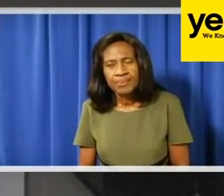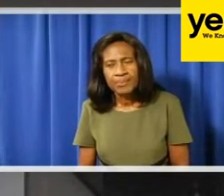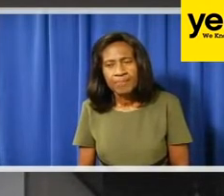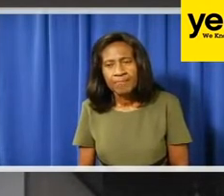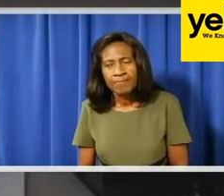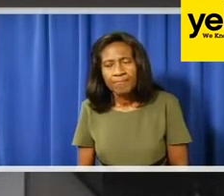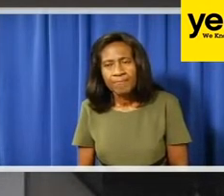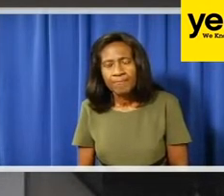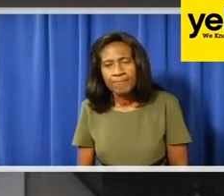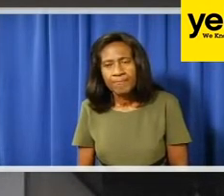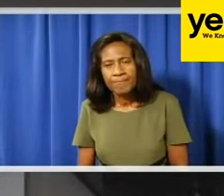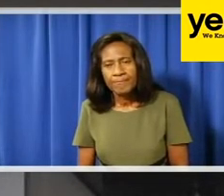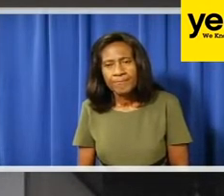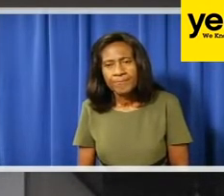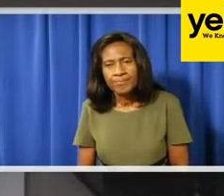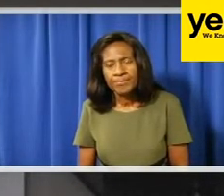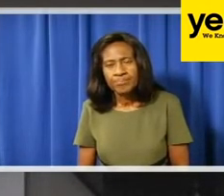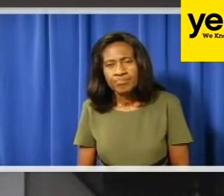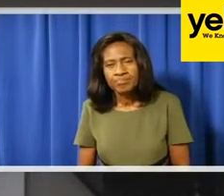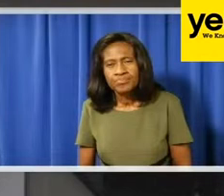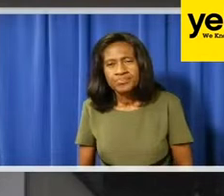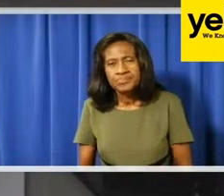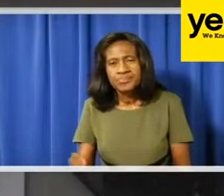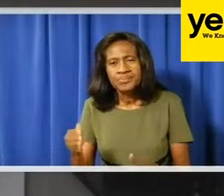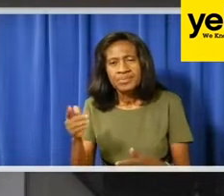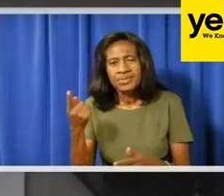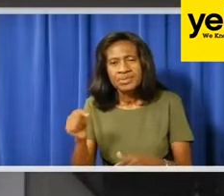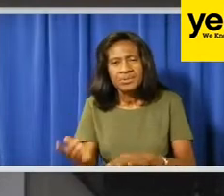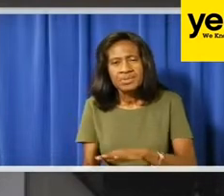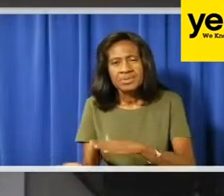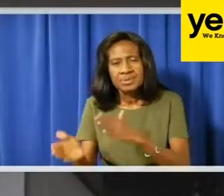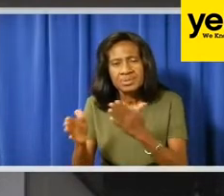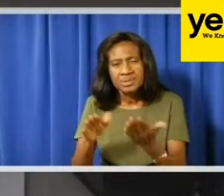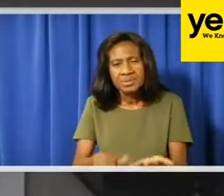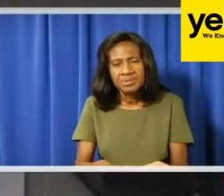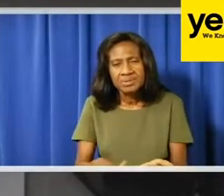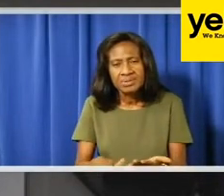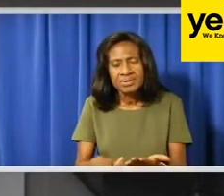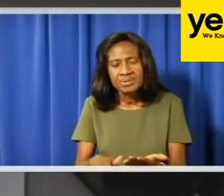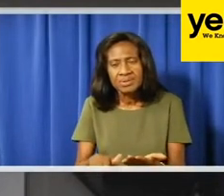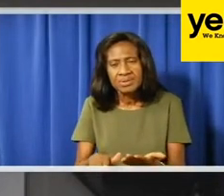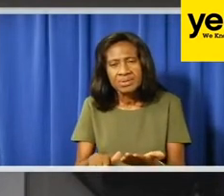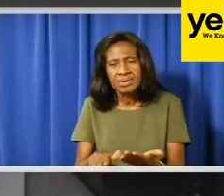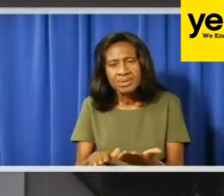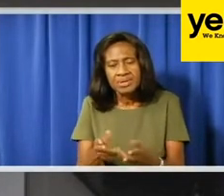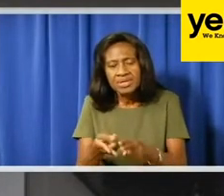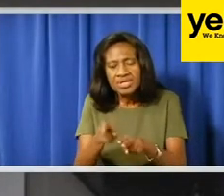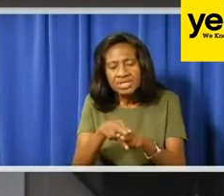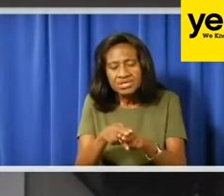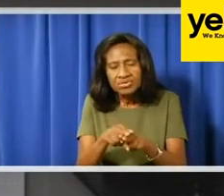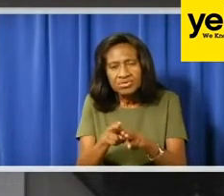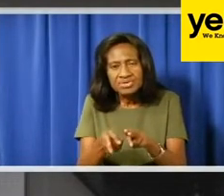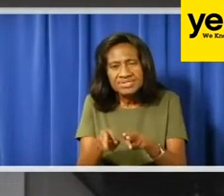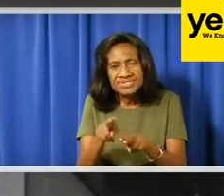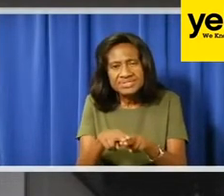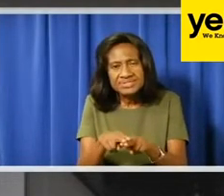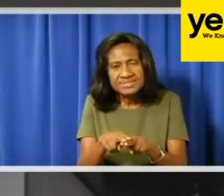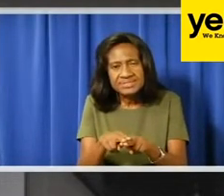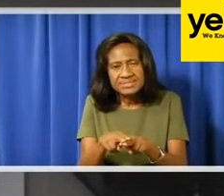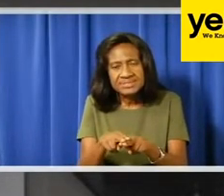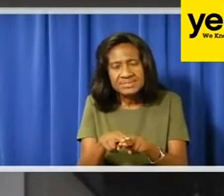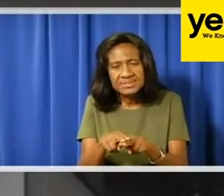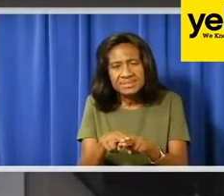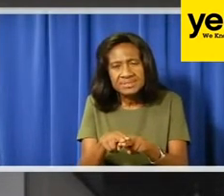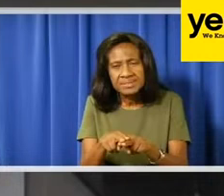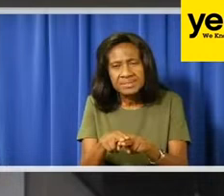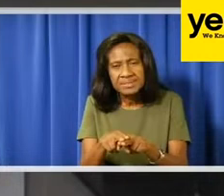isn't a counter narrative coming from government, that our death rate has increased this year rapidly, and that's why these people are able to